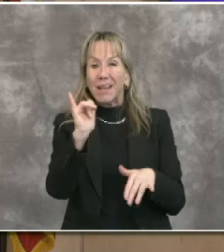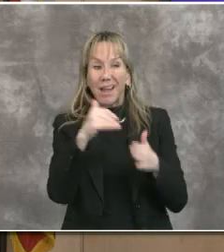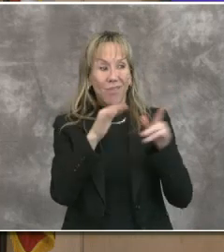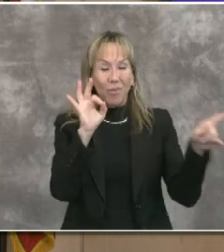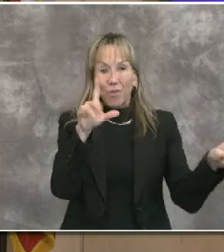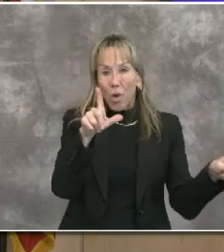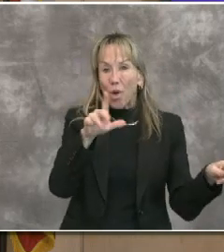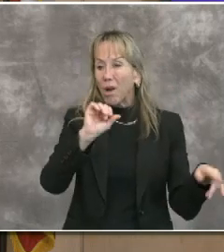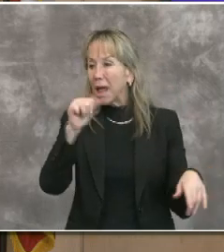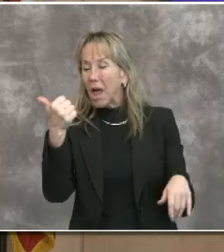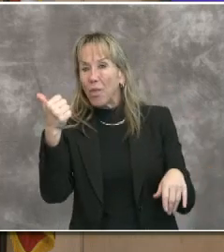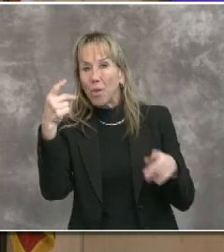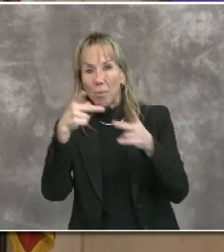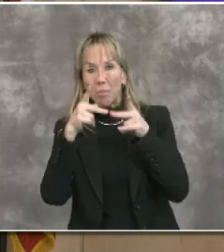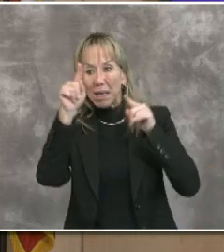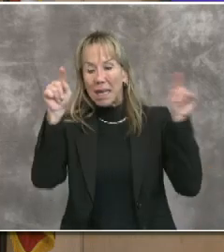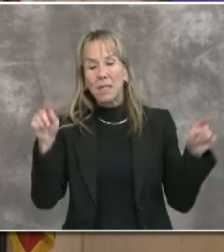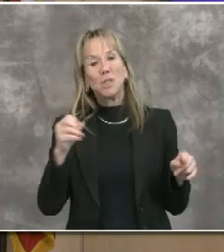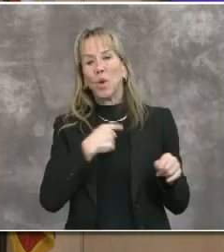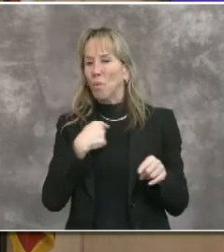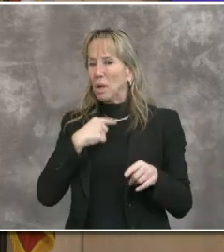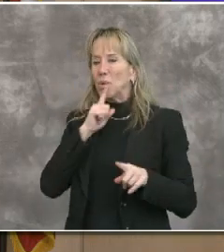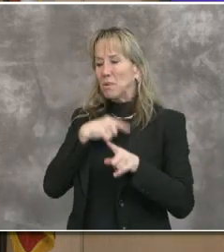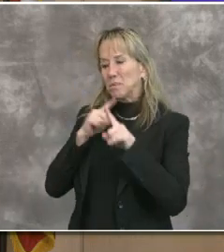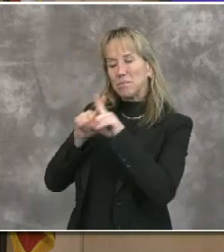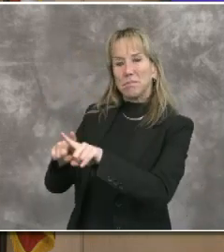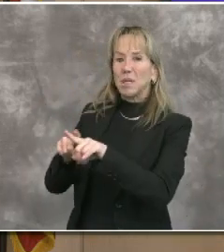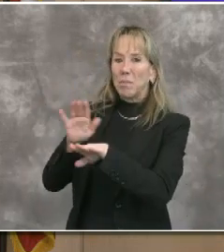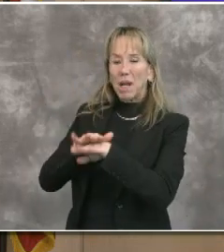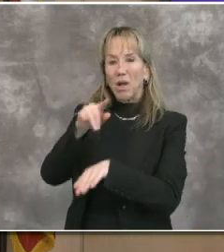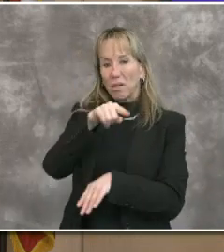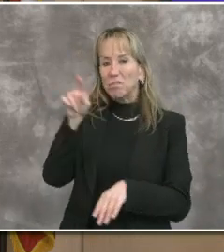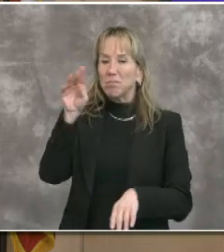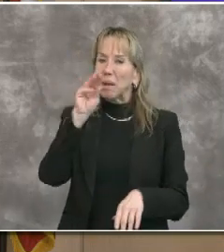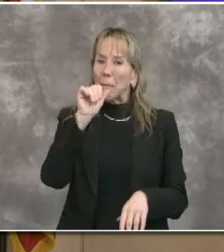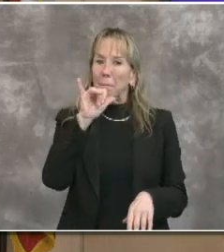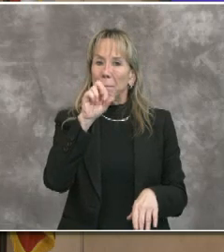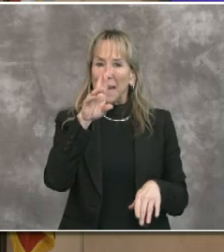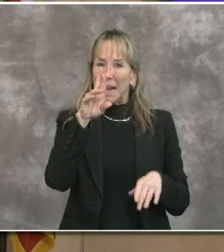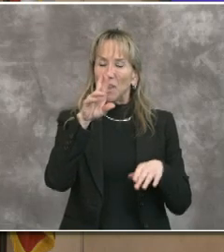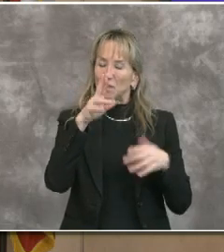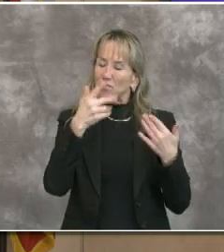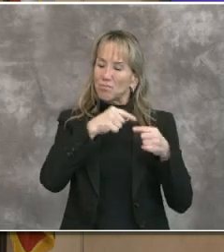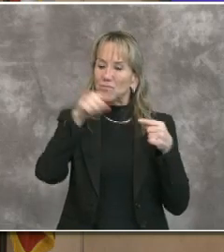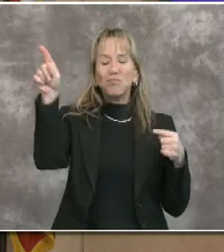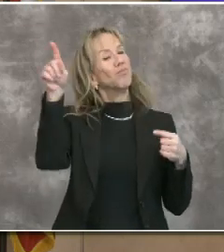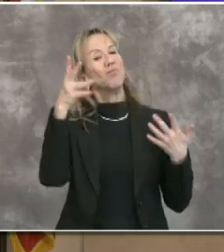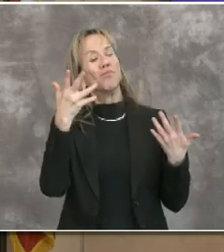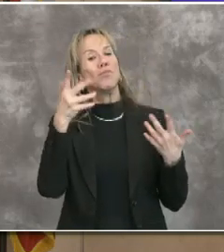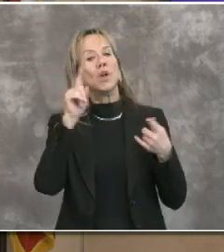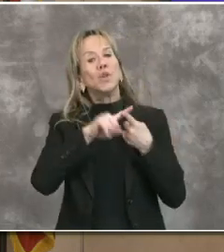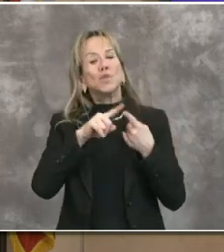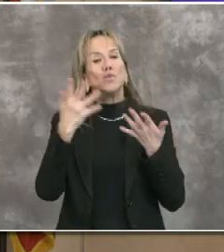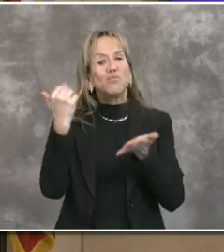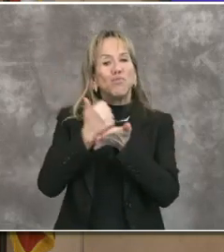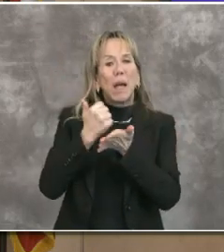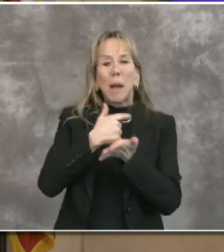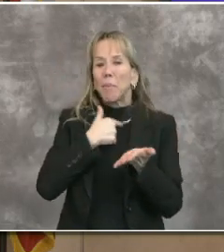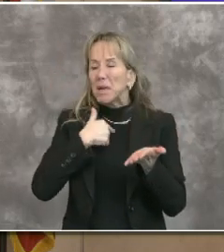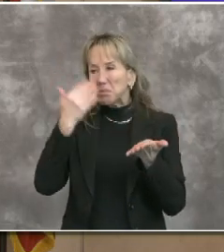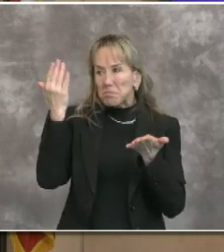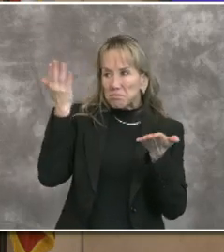are relying on our coastal mayors to work together to make some recommendations to us on a phasing plan whereby we could lift the restrictions on